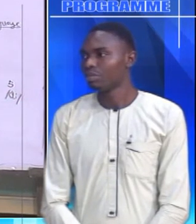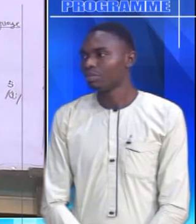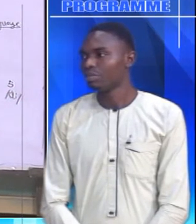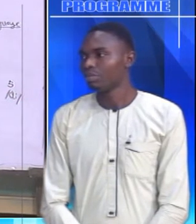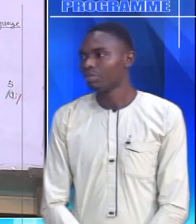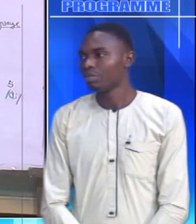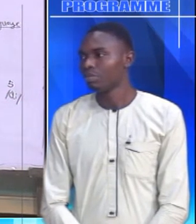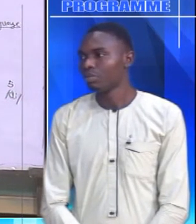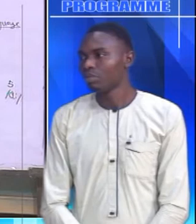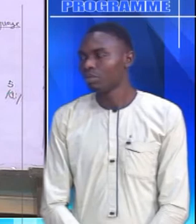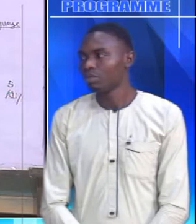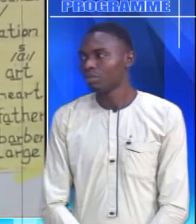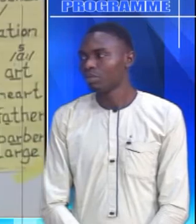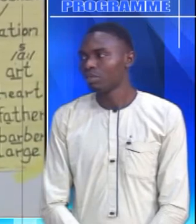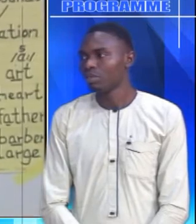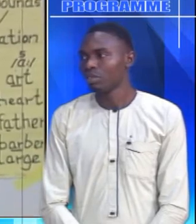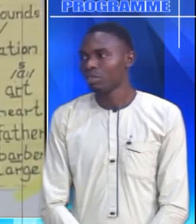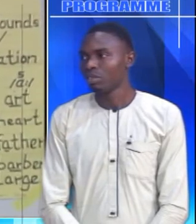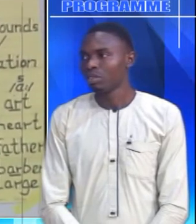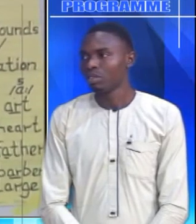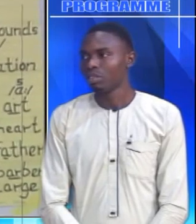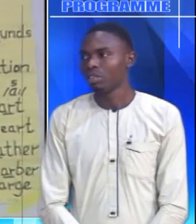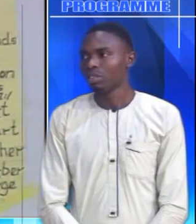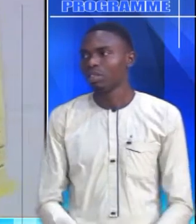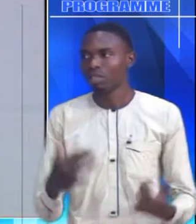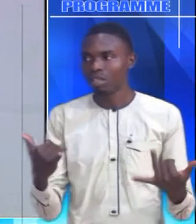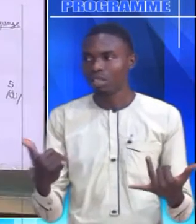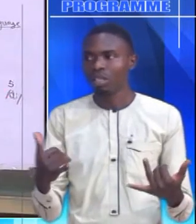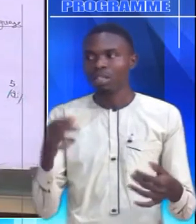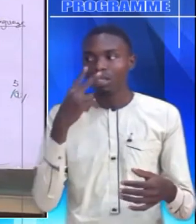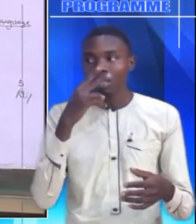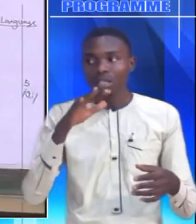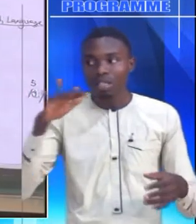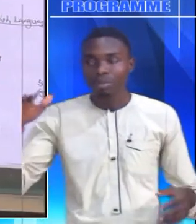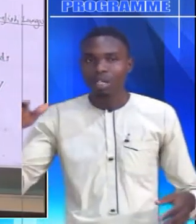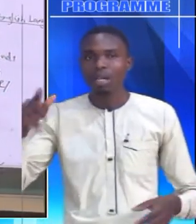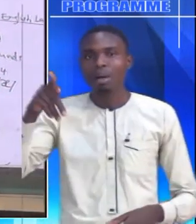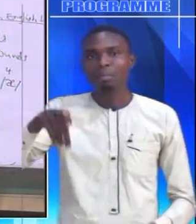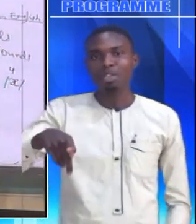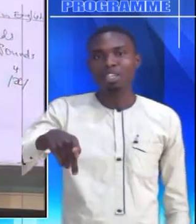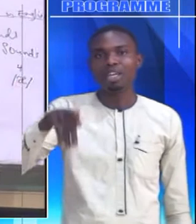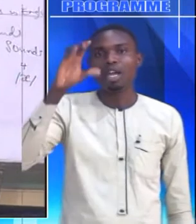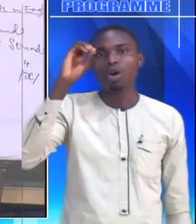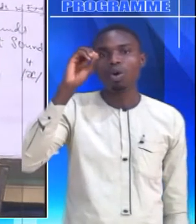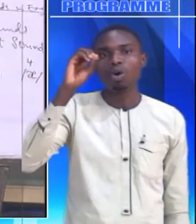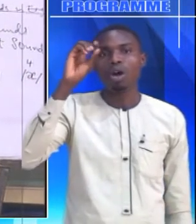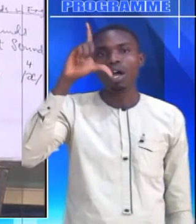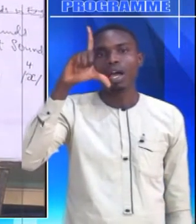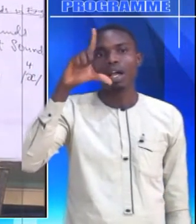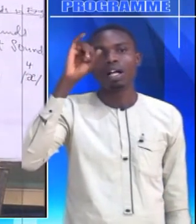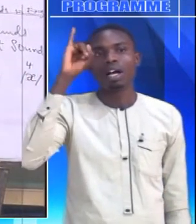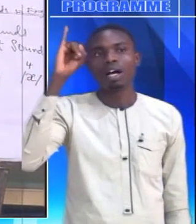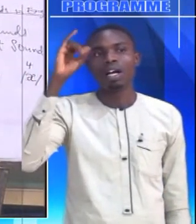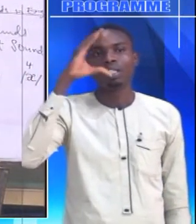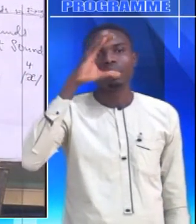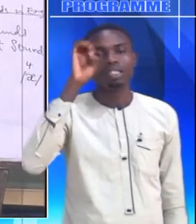Pelis. Ordinary Nigeria will say police. Please, from this, after this lesson, I don't, if you see me on,